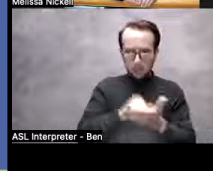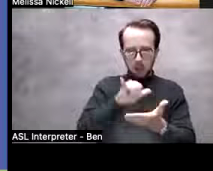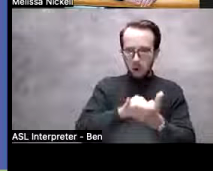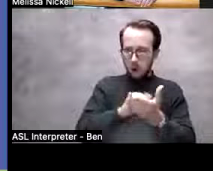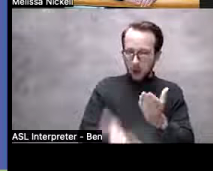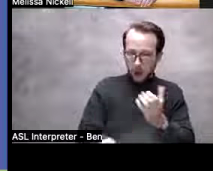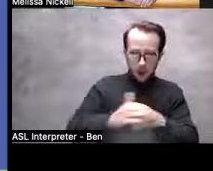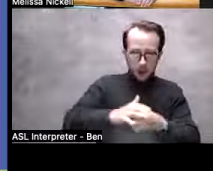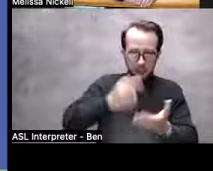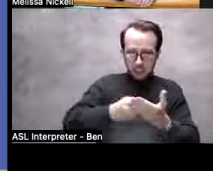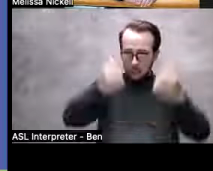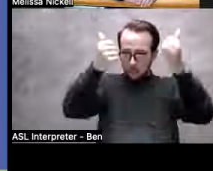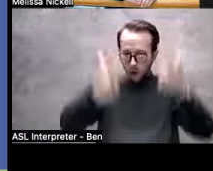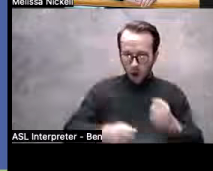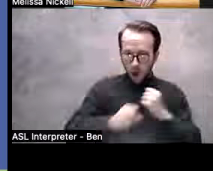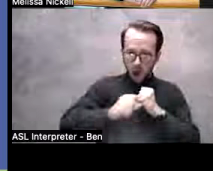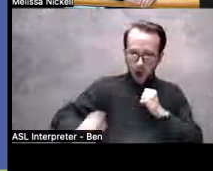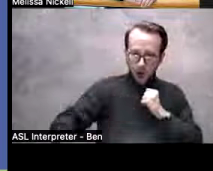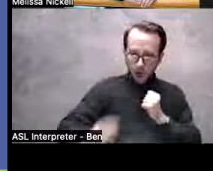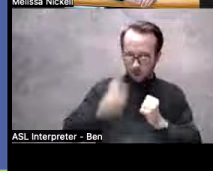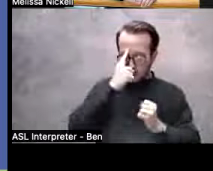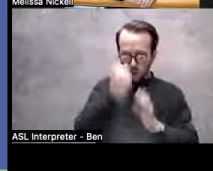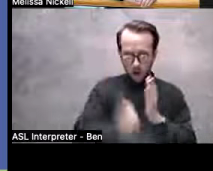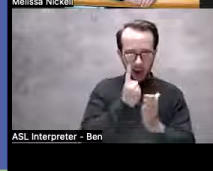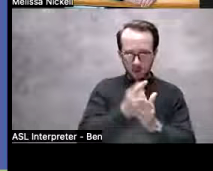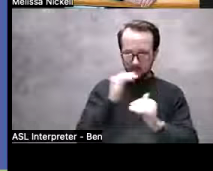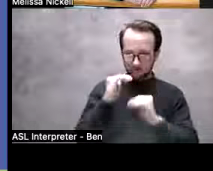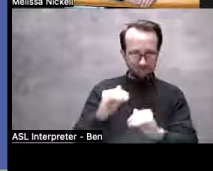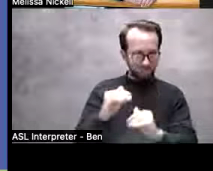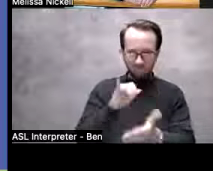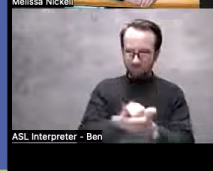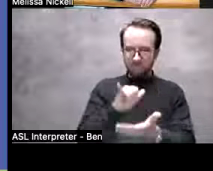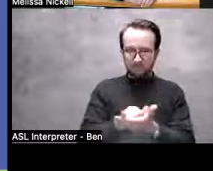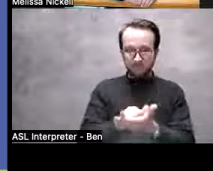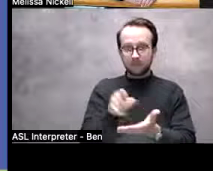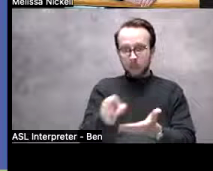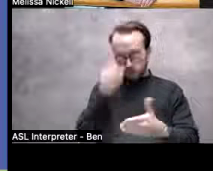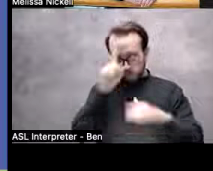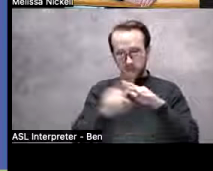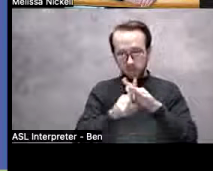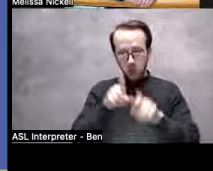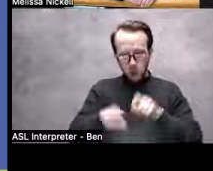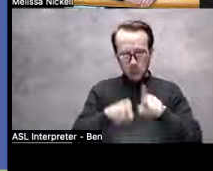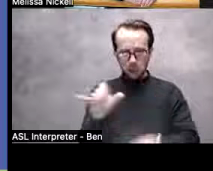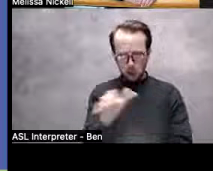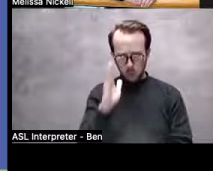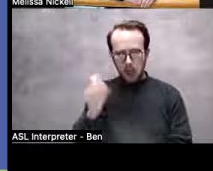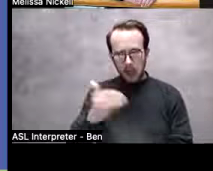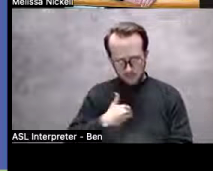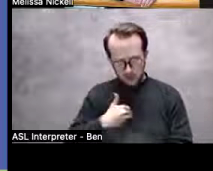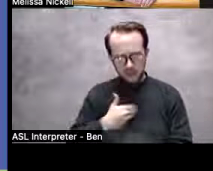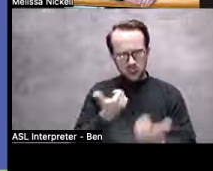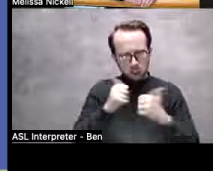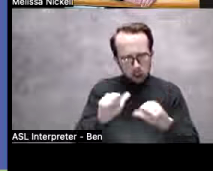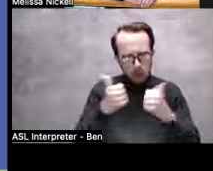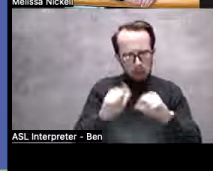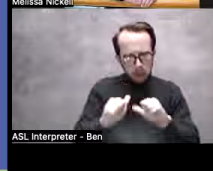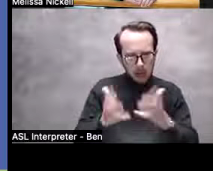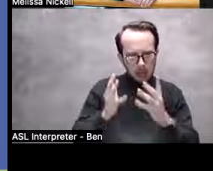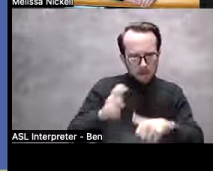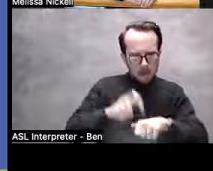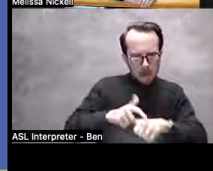hour. And I'm feeling that maybe you might have some questions too. So I'm going to try to make sure that there's enough time for the